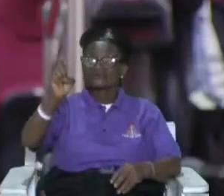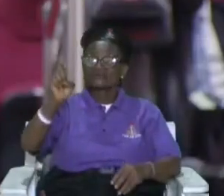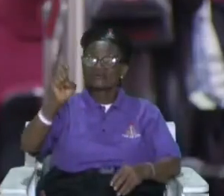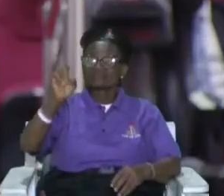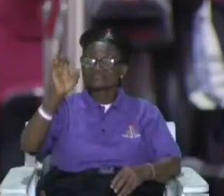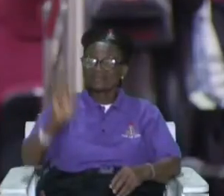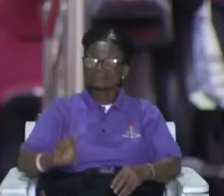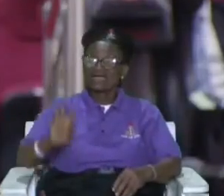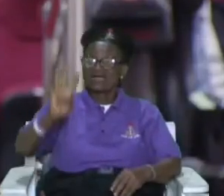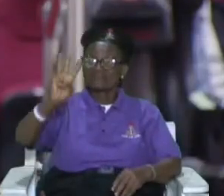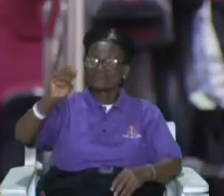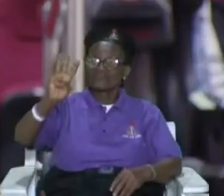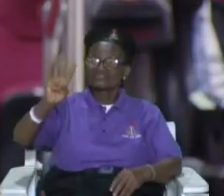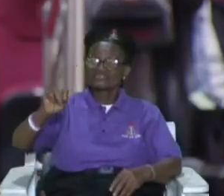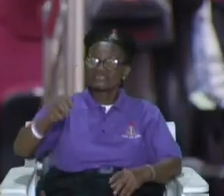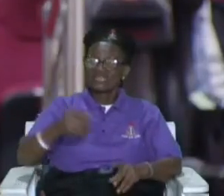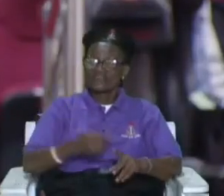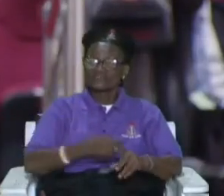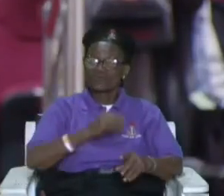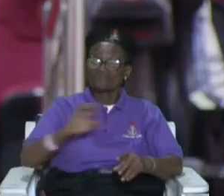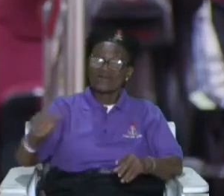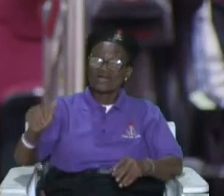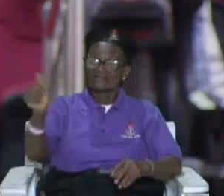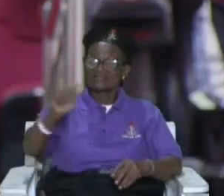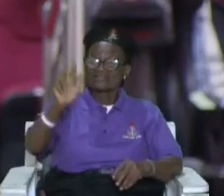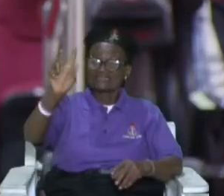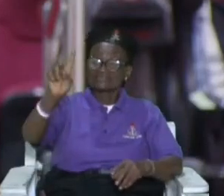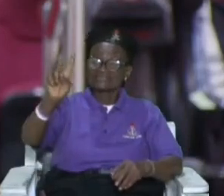from verse 13 to